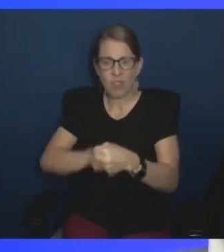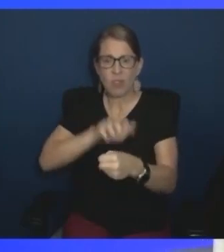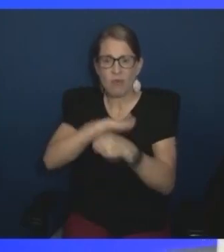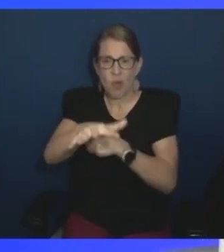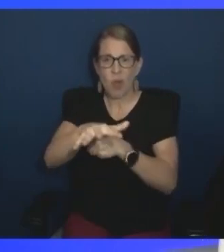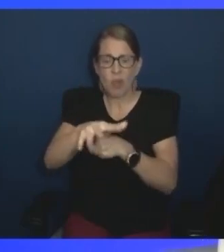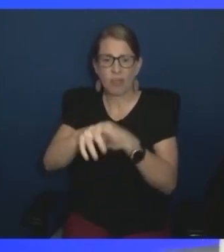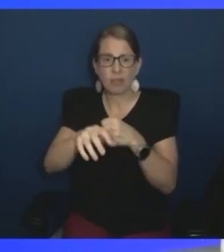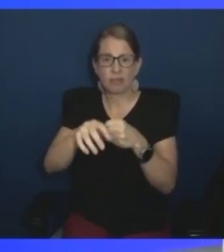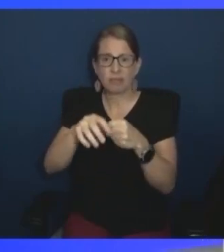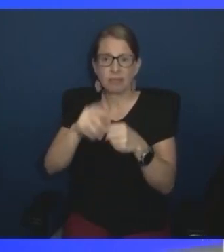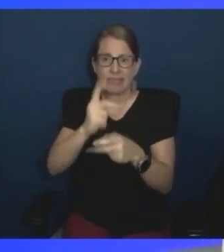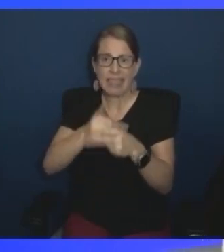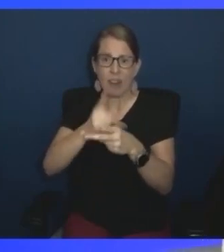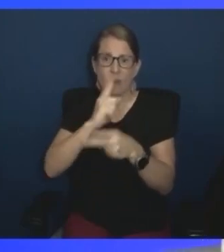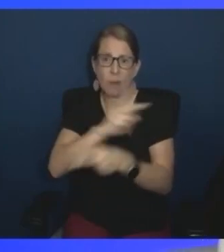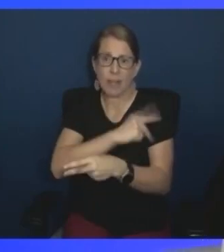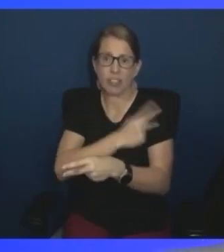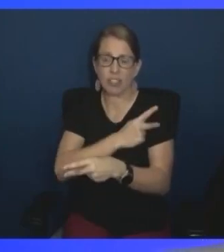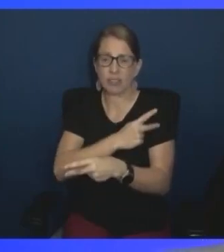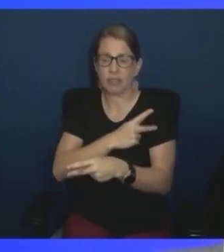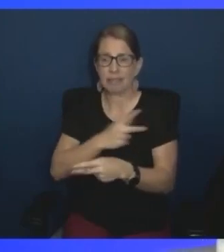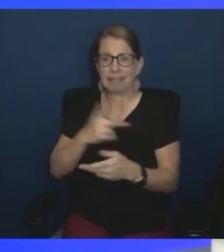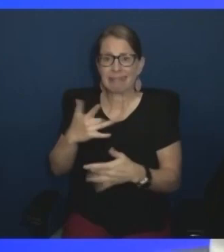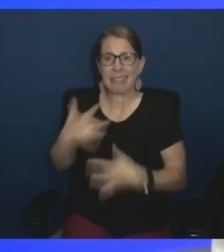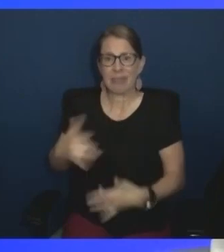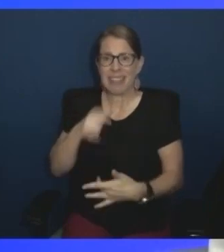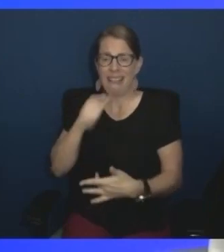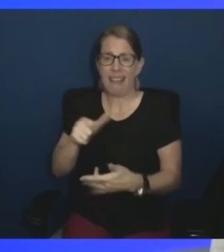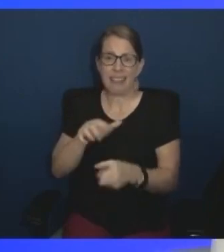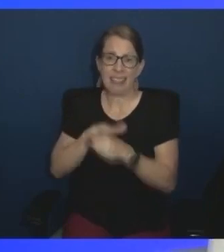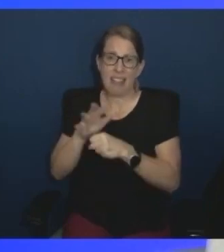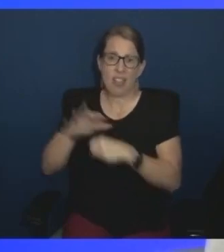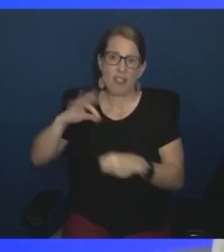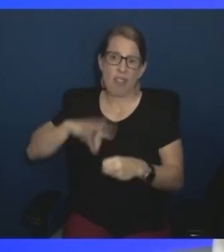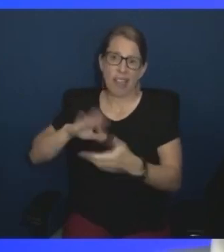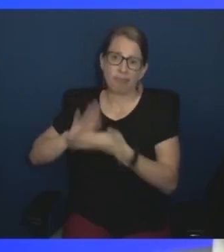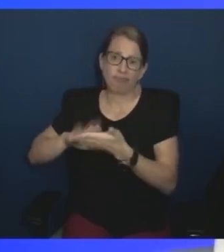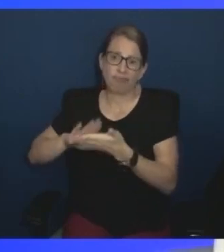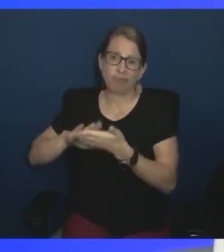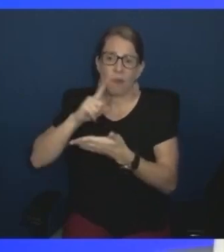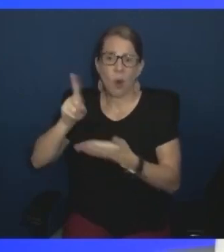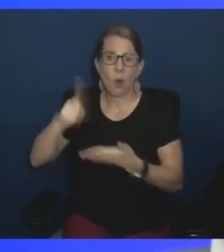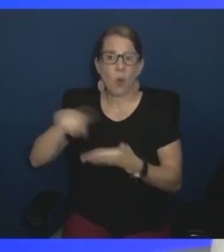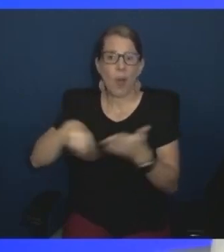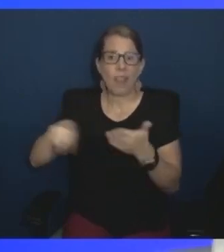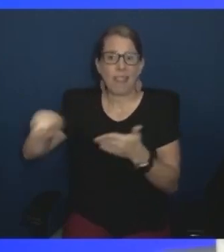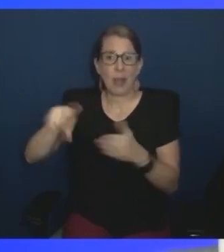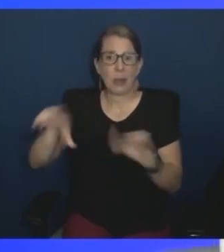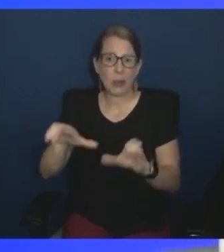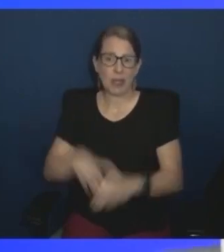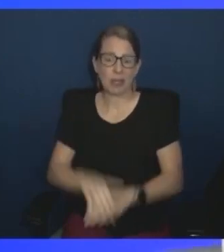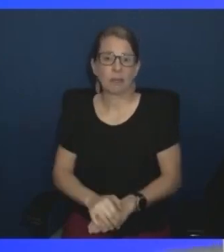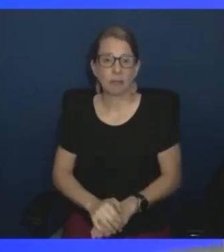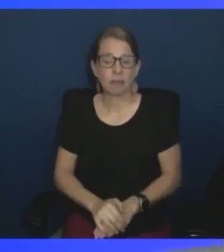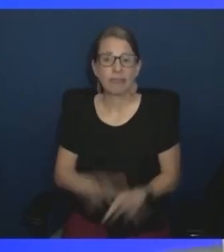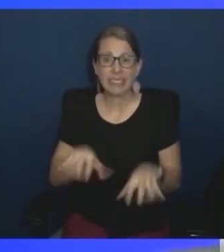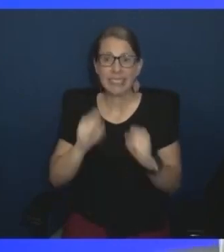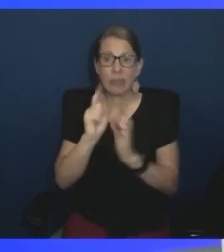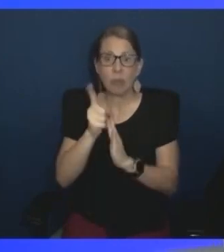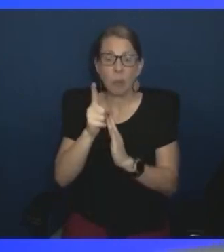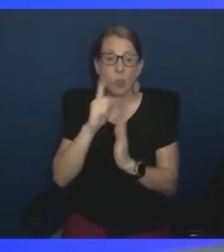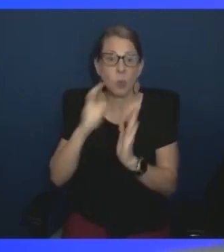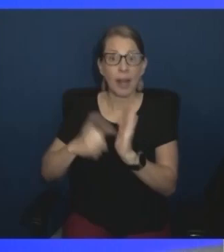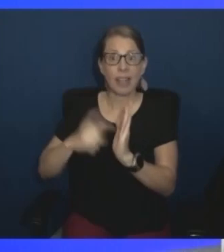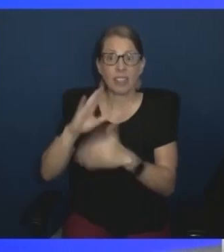enough credit for what they're doing. And so I think it's important just to take a second to recognize, I think, all of those folks, our